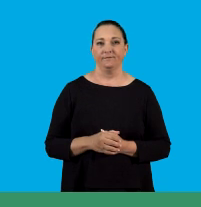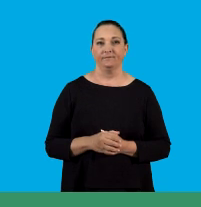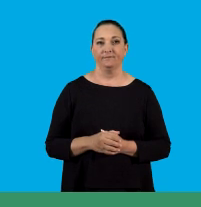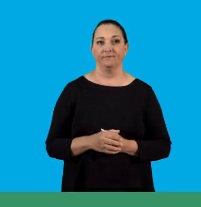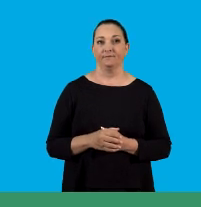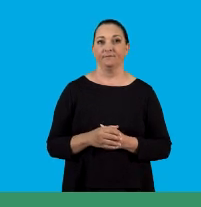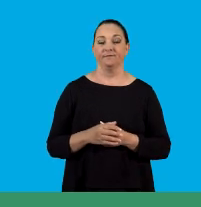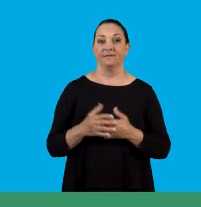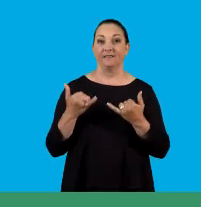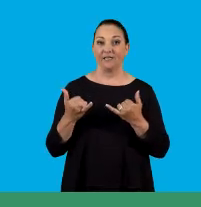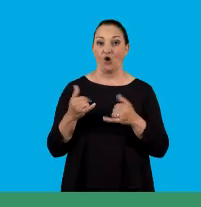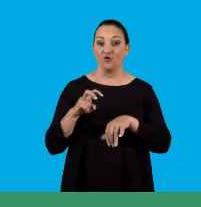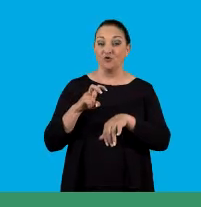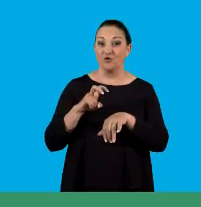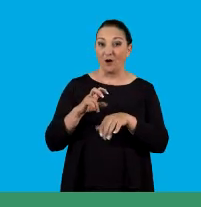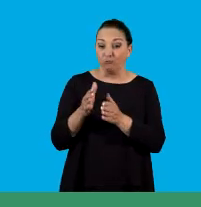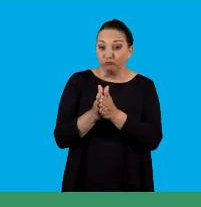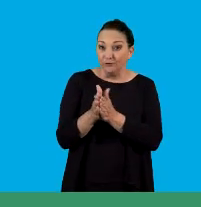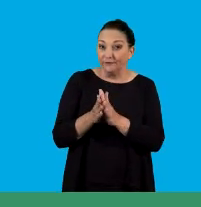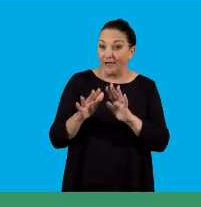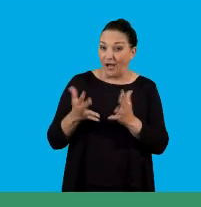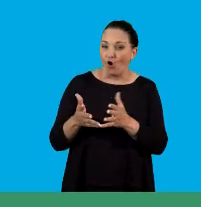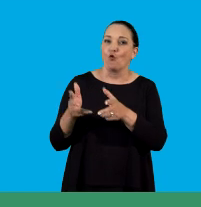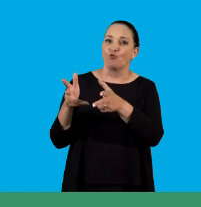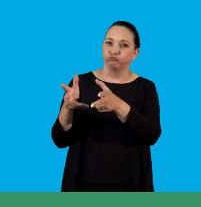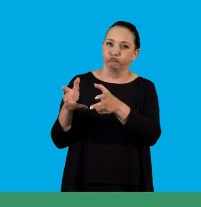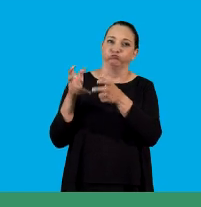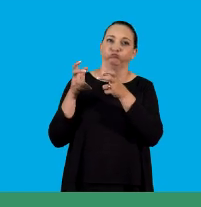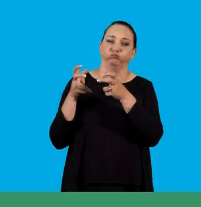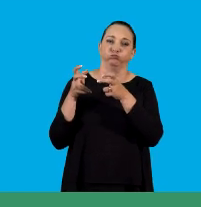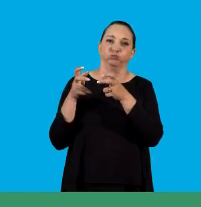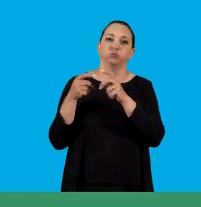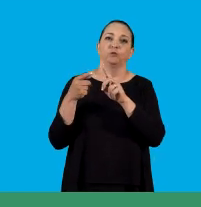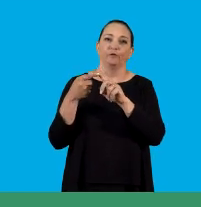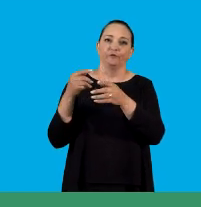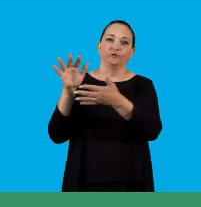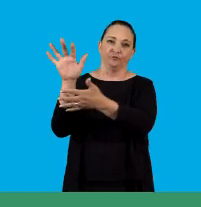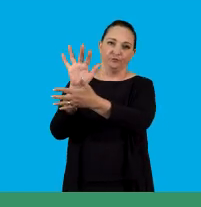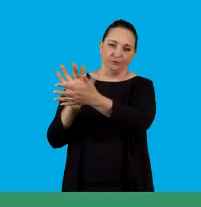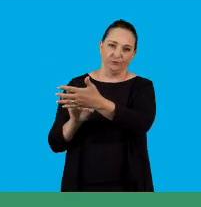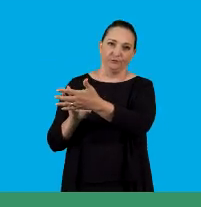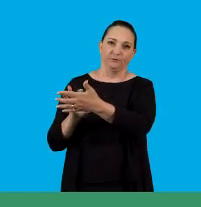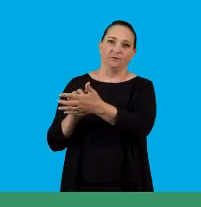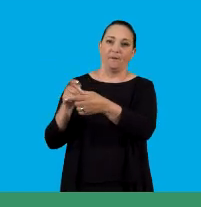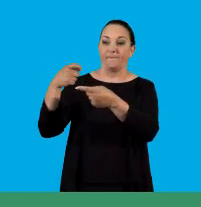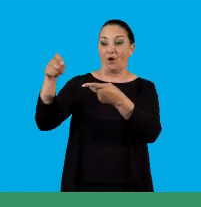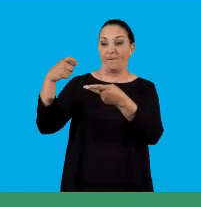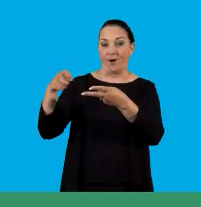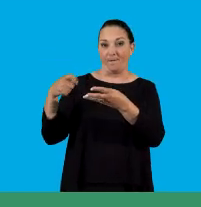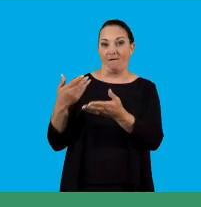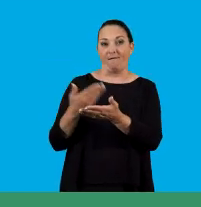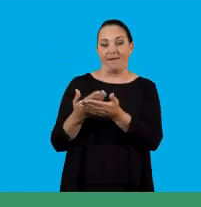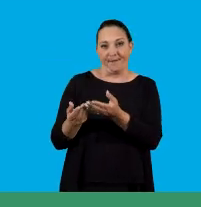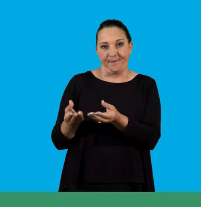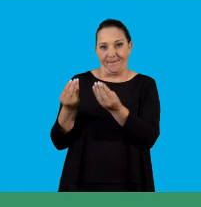How do you motivate? You'd have to quote directly from the scenario so that you obtain all your marks.